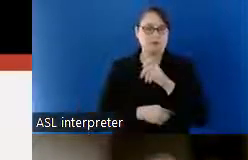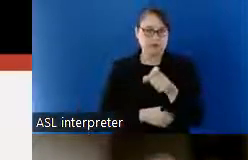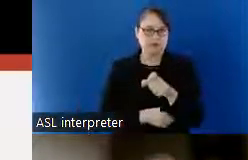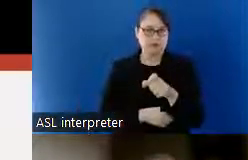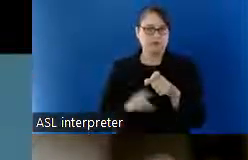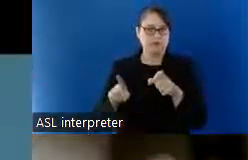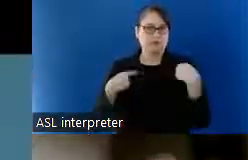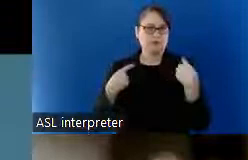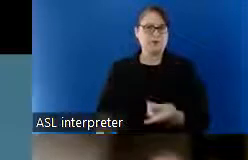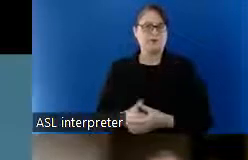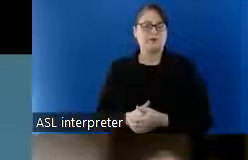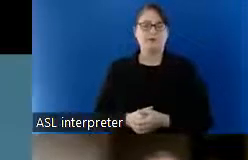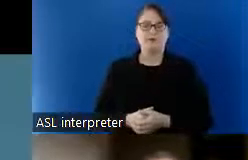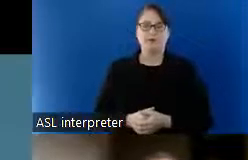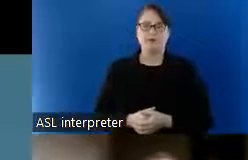virus.